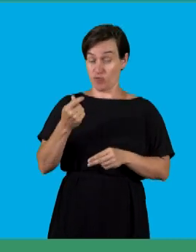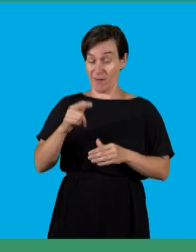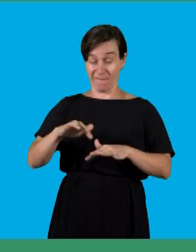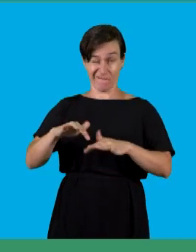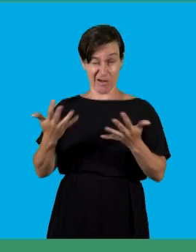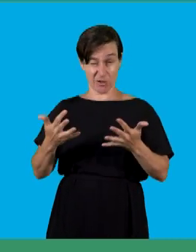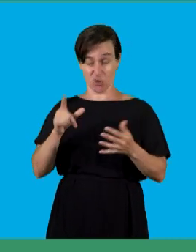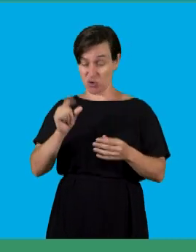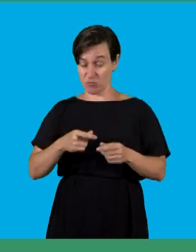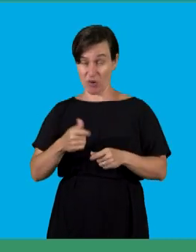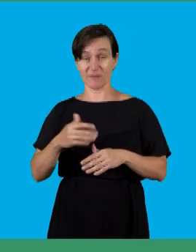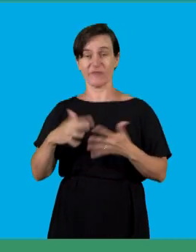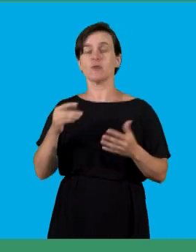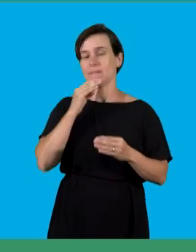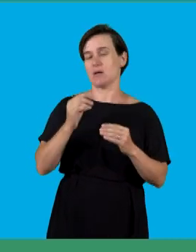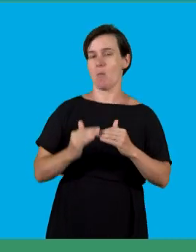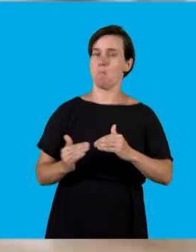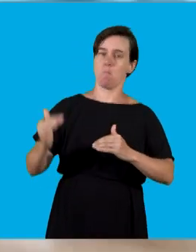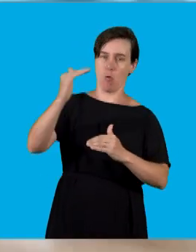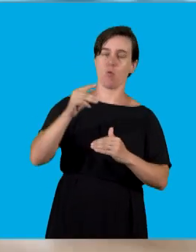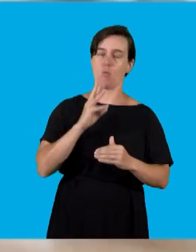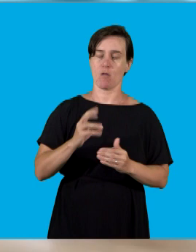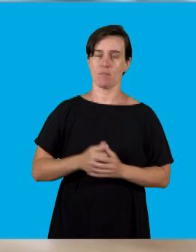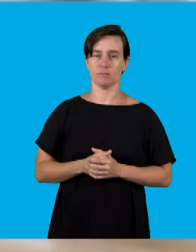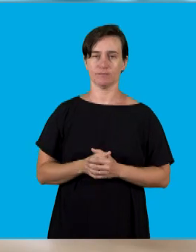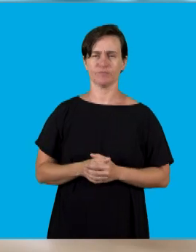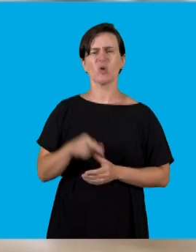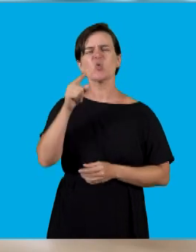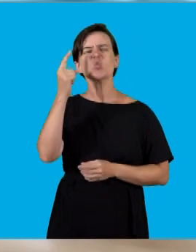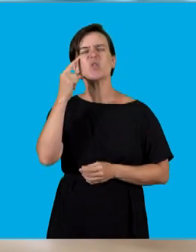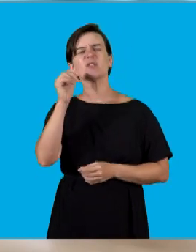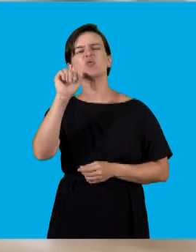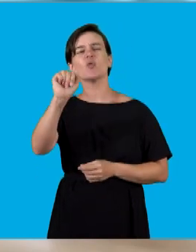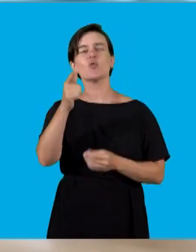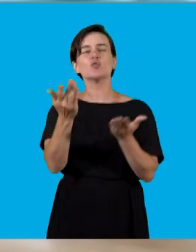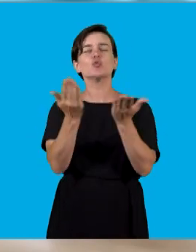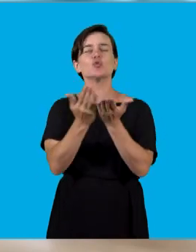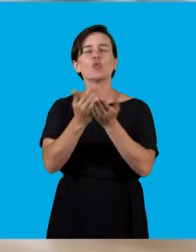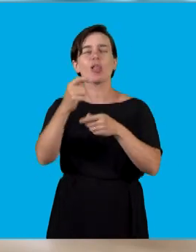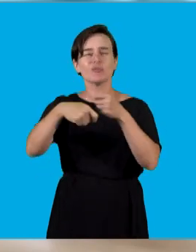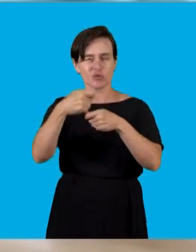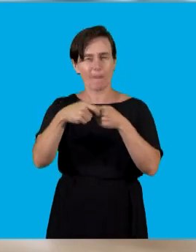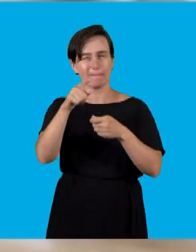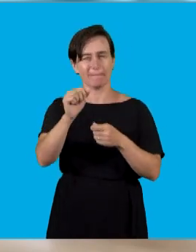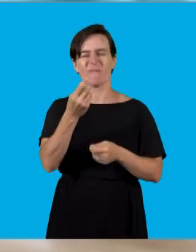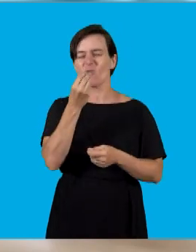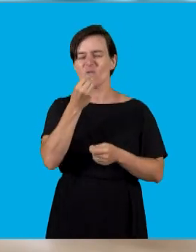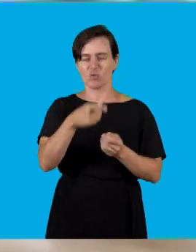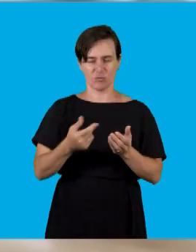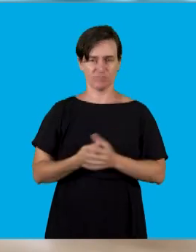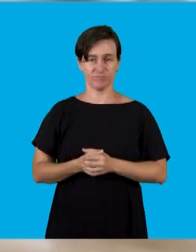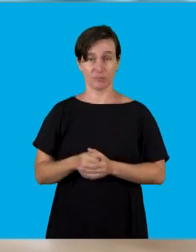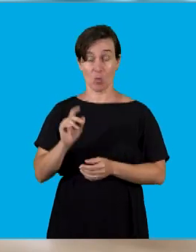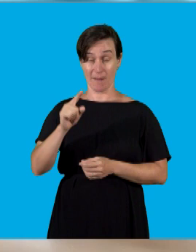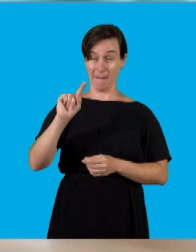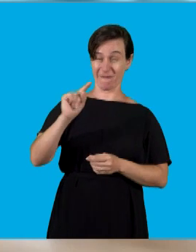to increase. Now think about products that you have been buying at your school's tuck shop. When they first were